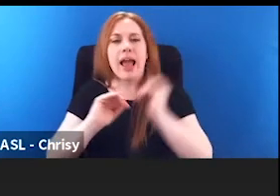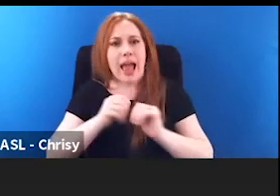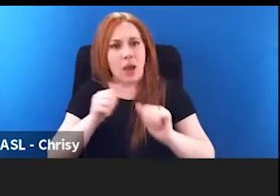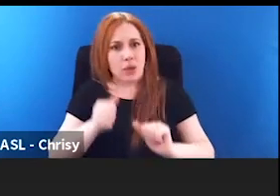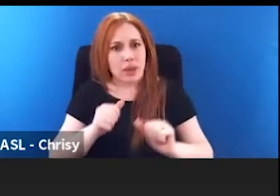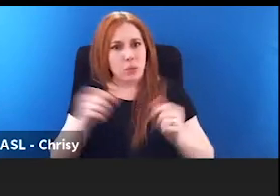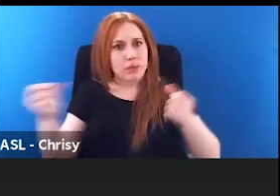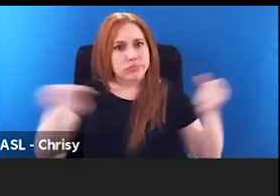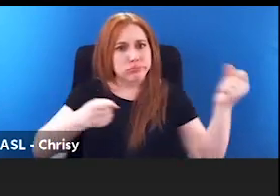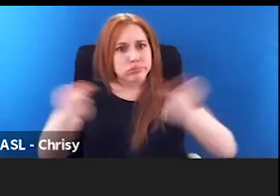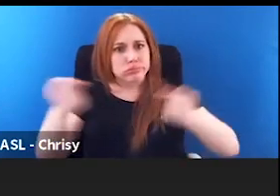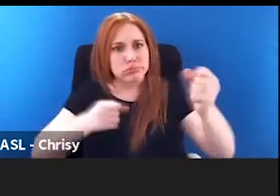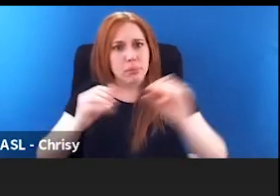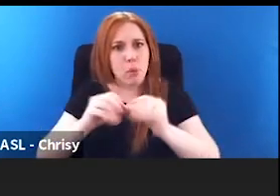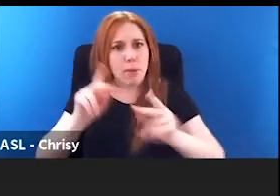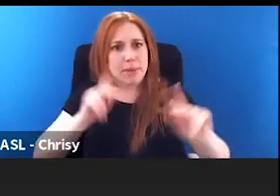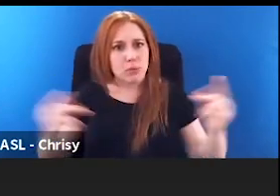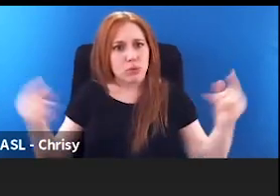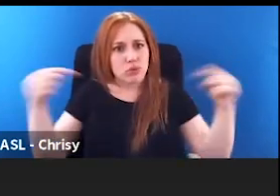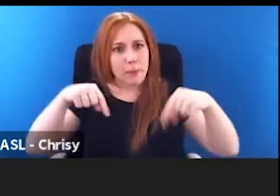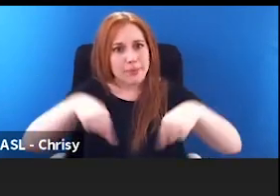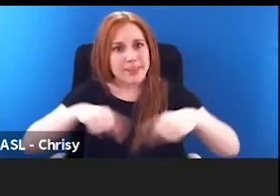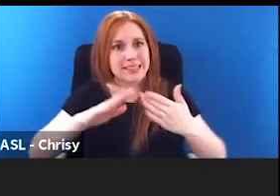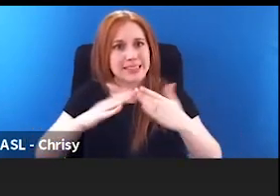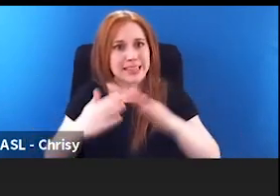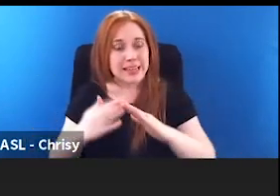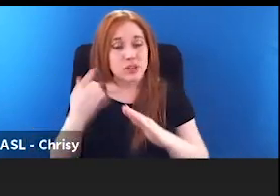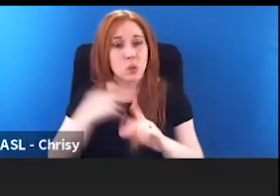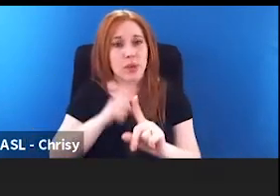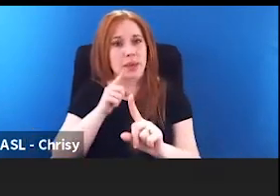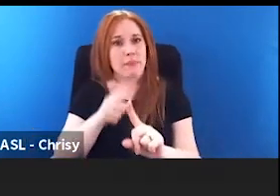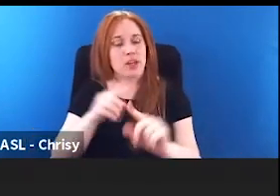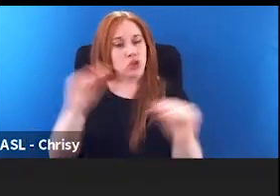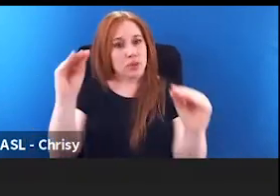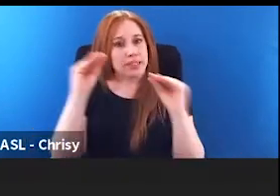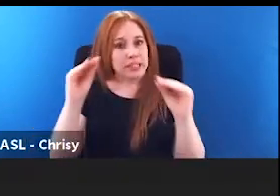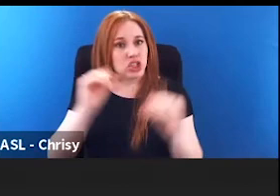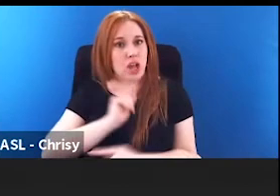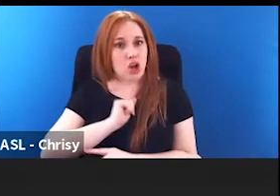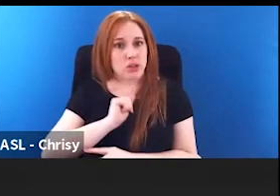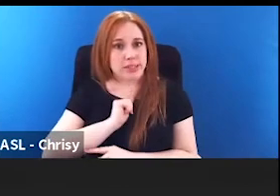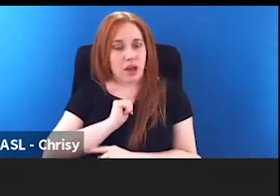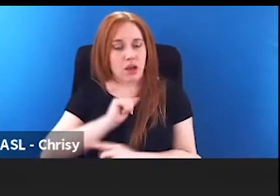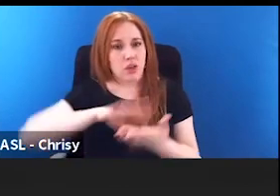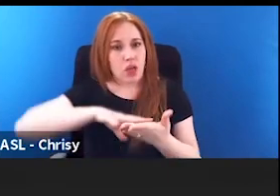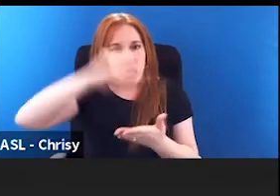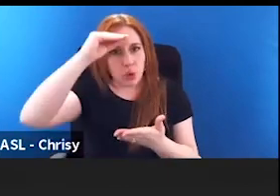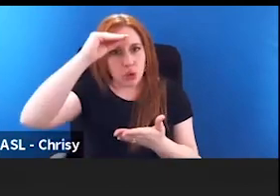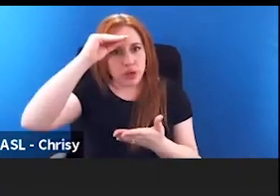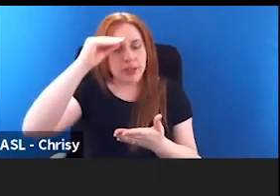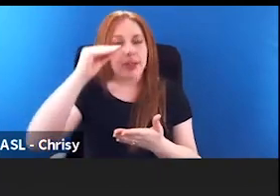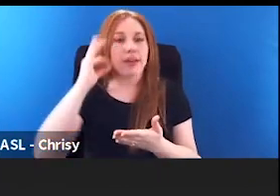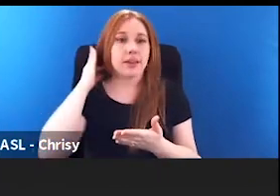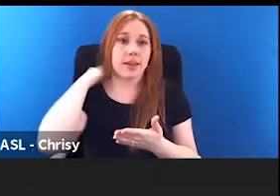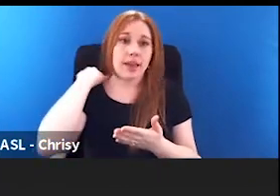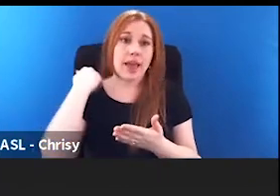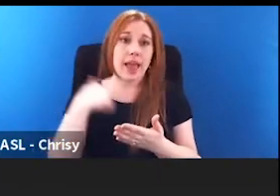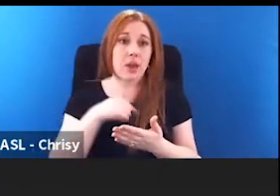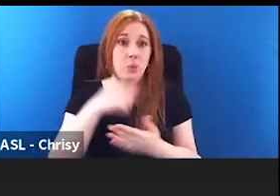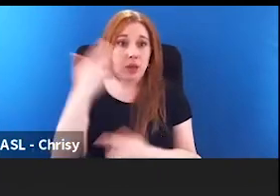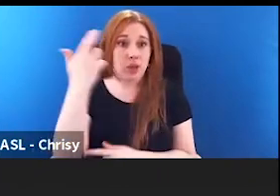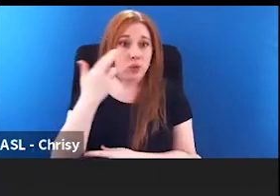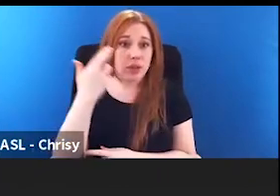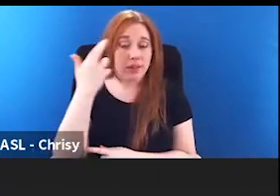city? And so we committed to really educating ourselves, learning. And then what we realized